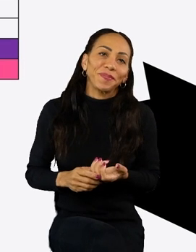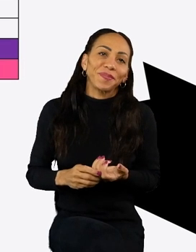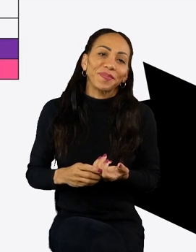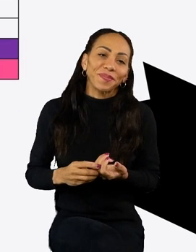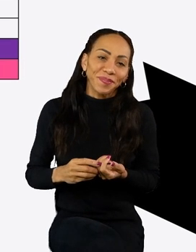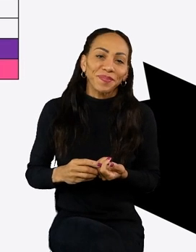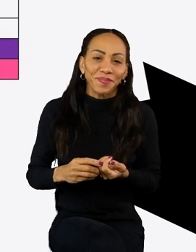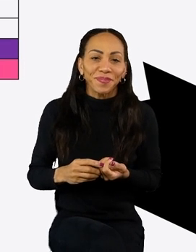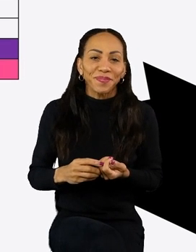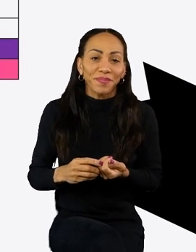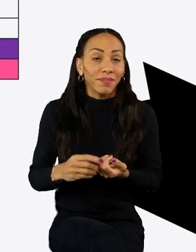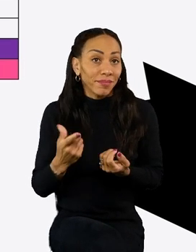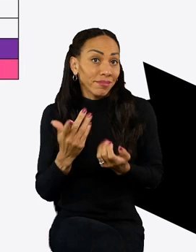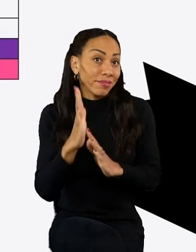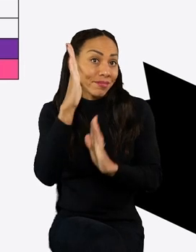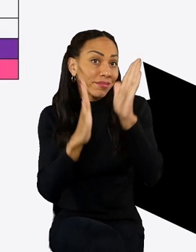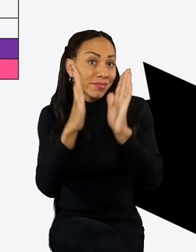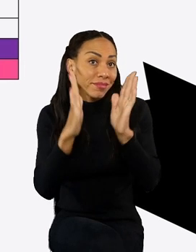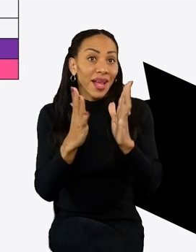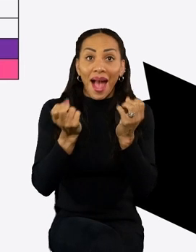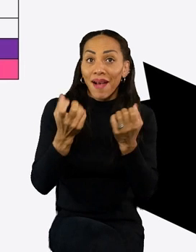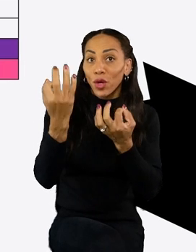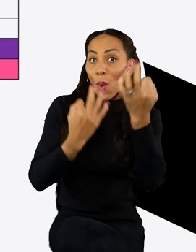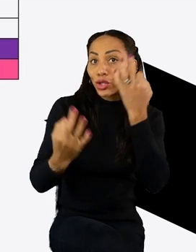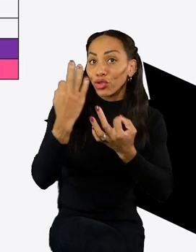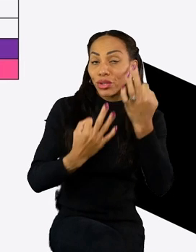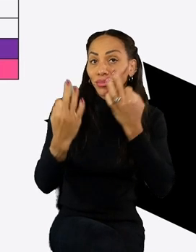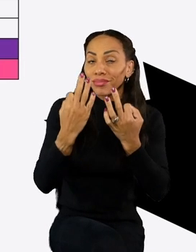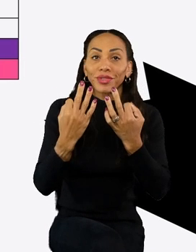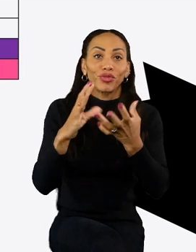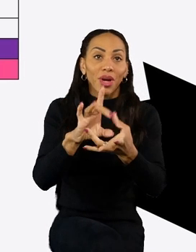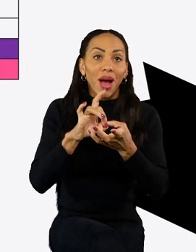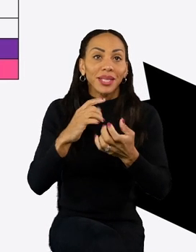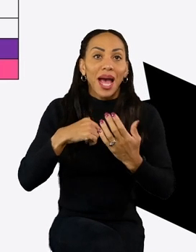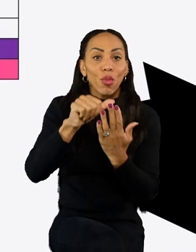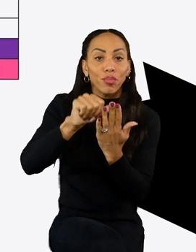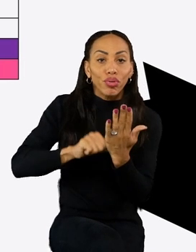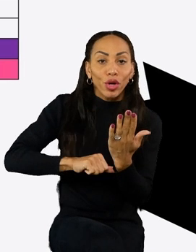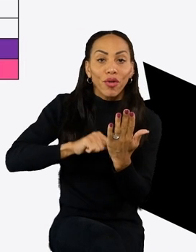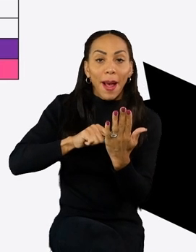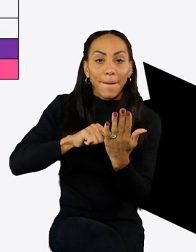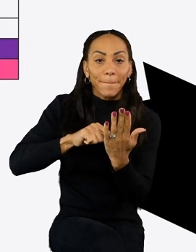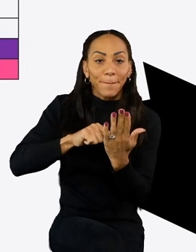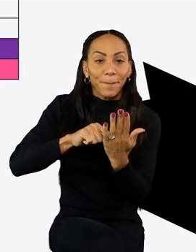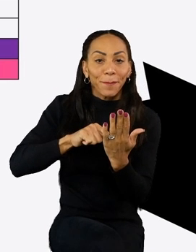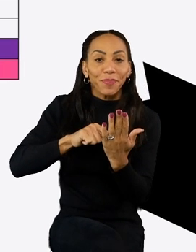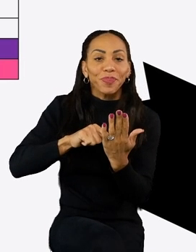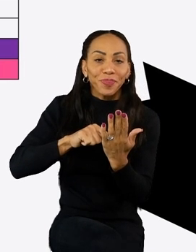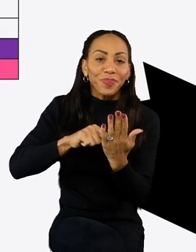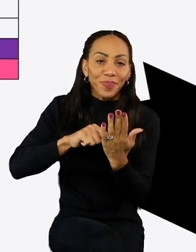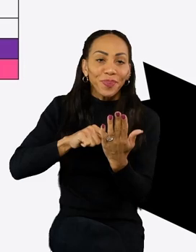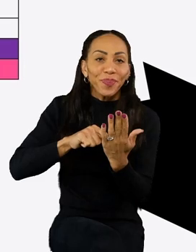please do put up raise a hand if you had a question about anything about that, about our particular program, our